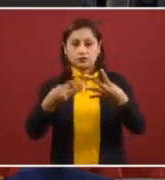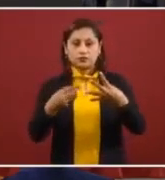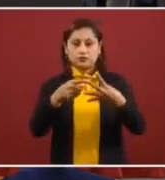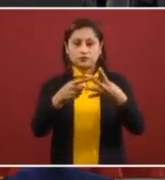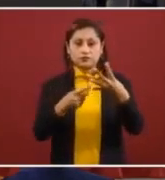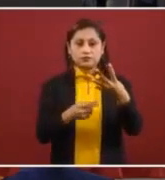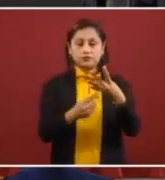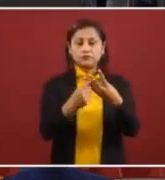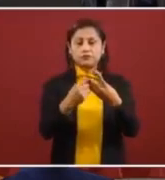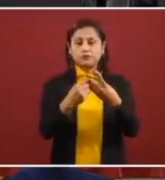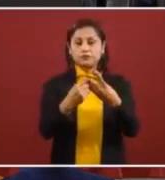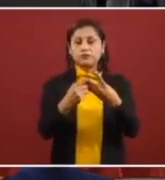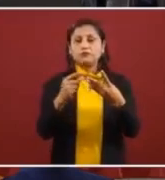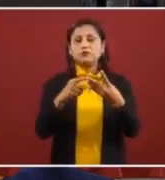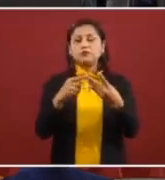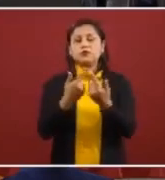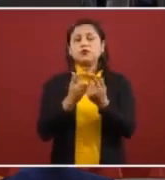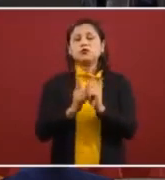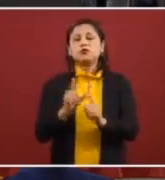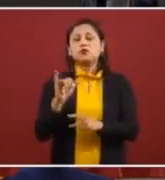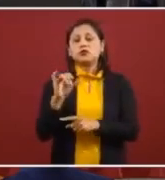stations in the same group.